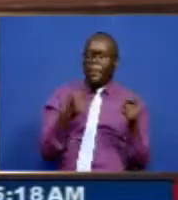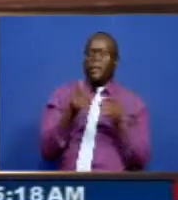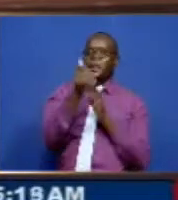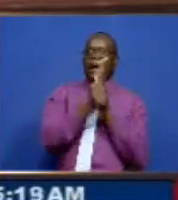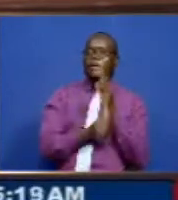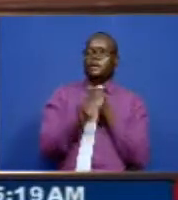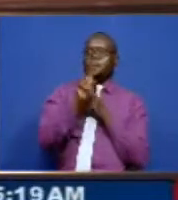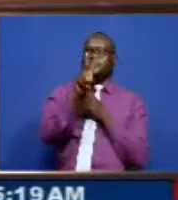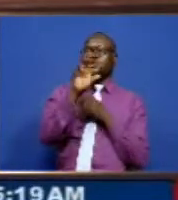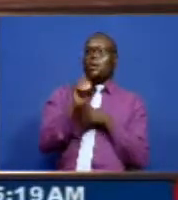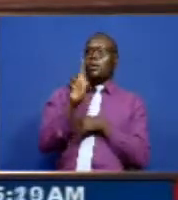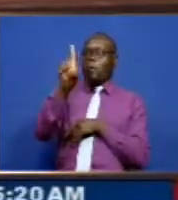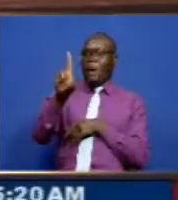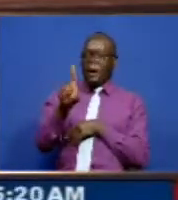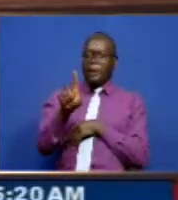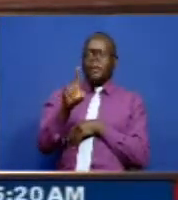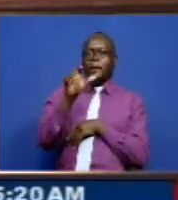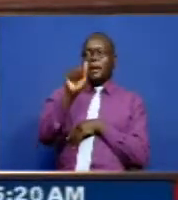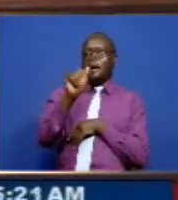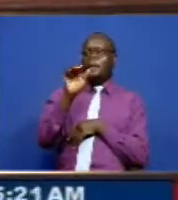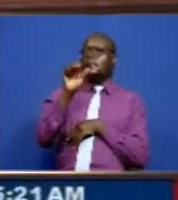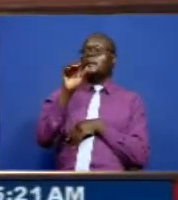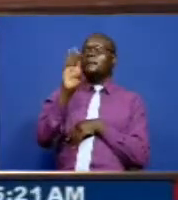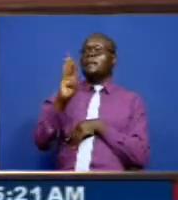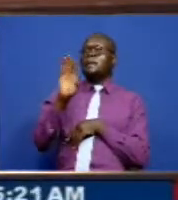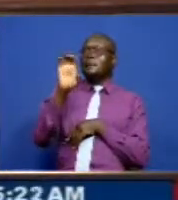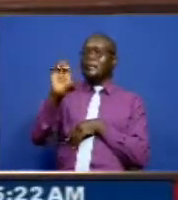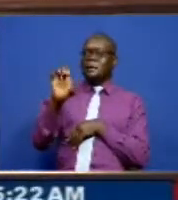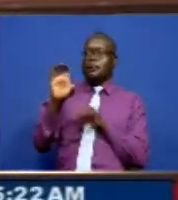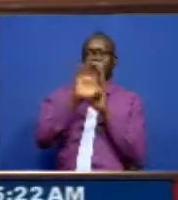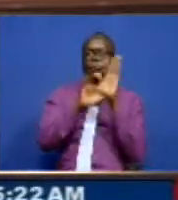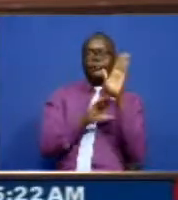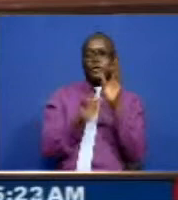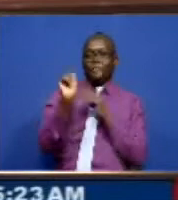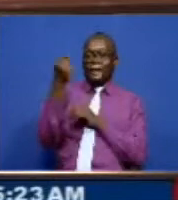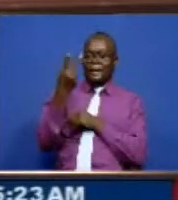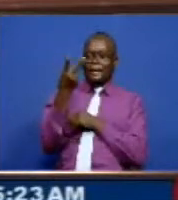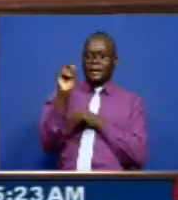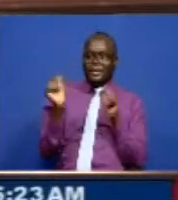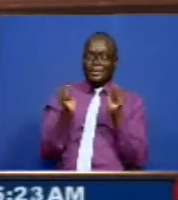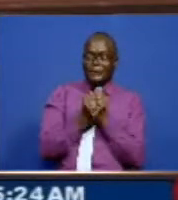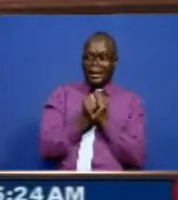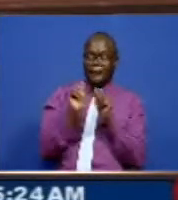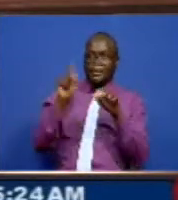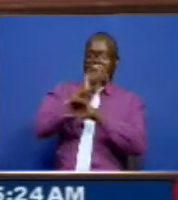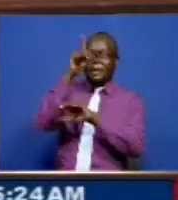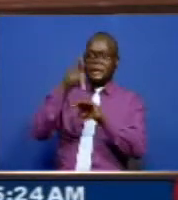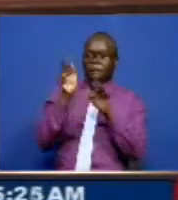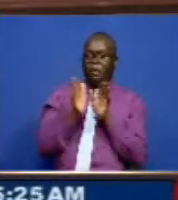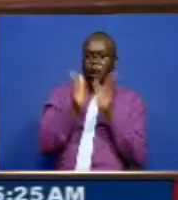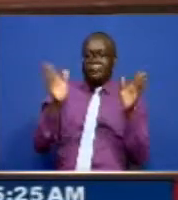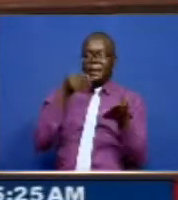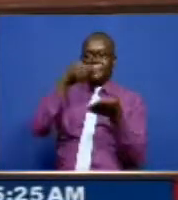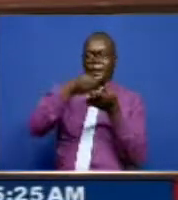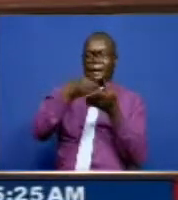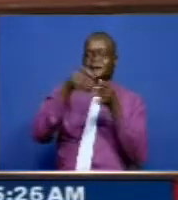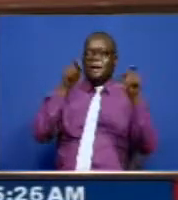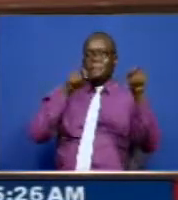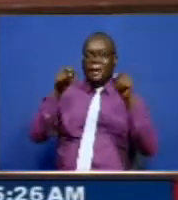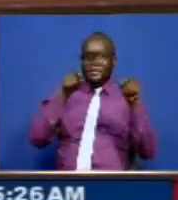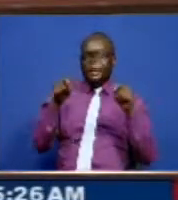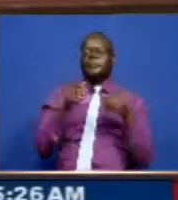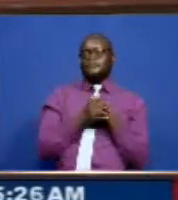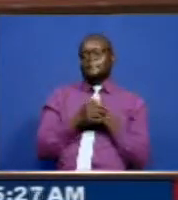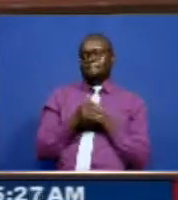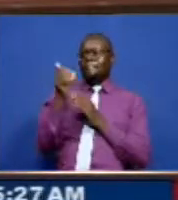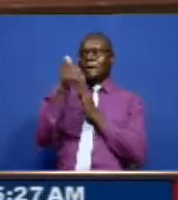Articles 201 ADE of the Constitution of Kenya 2010 on principles of public finance management,